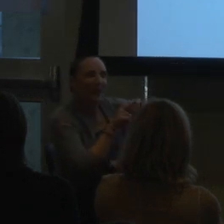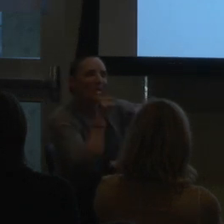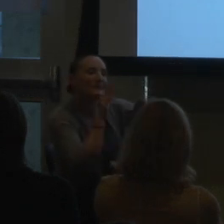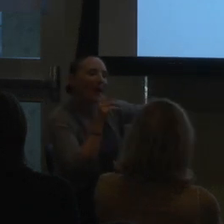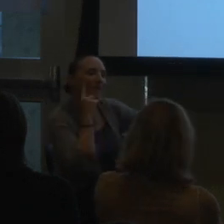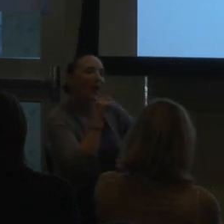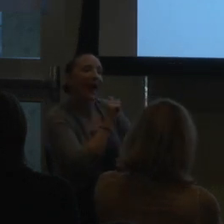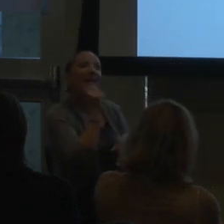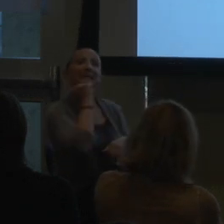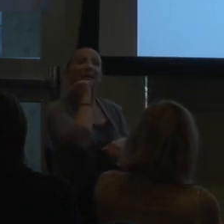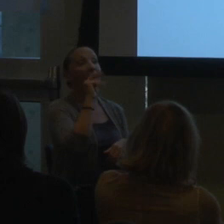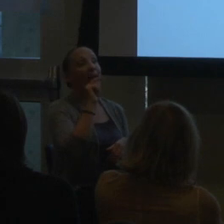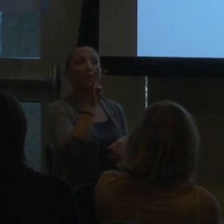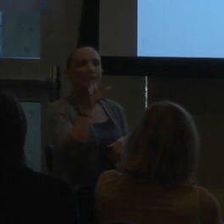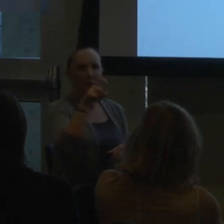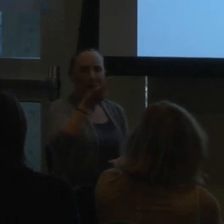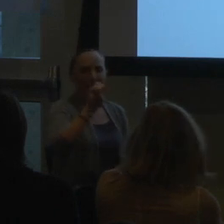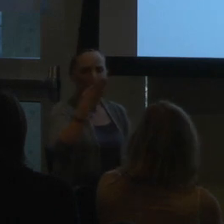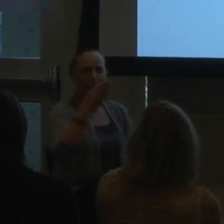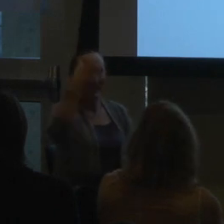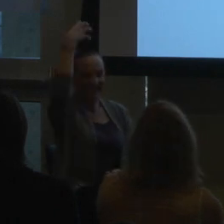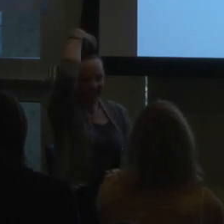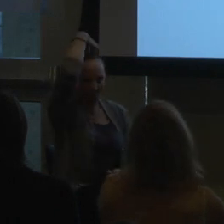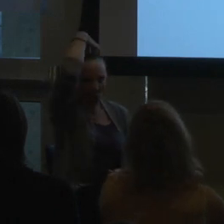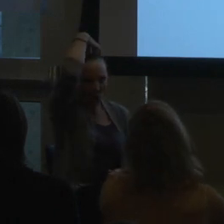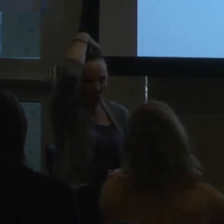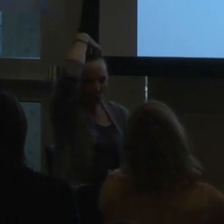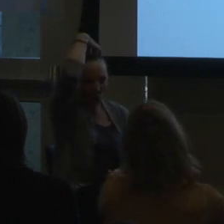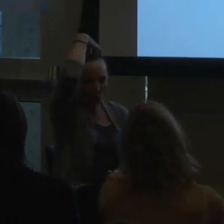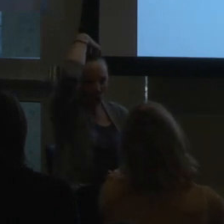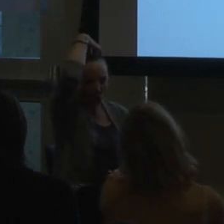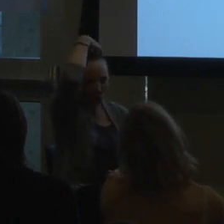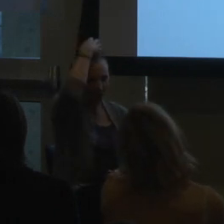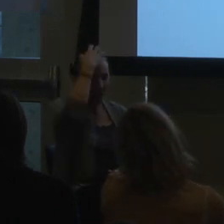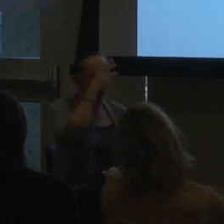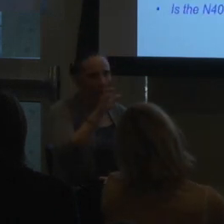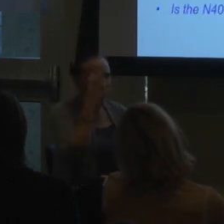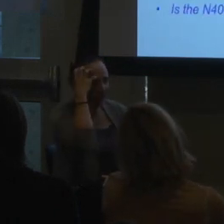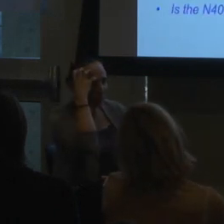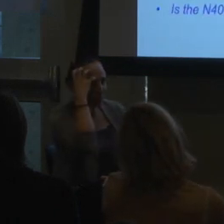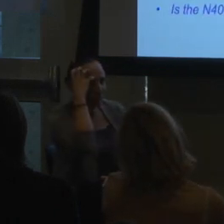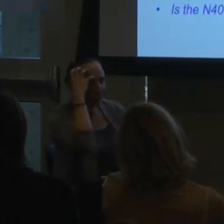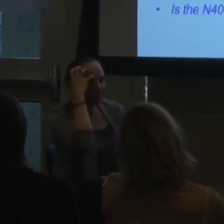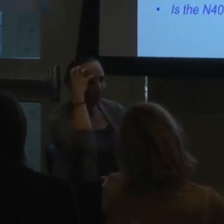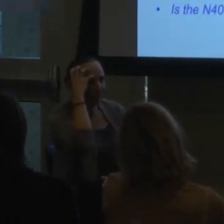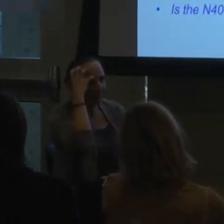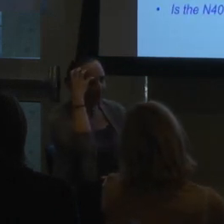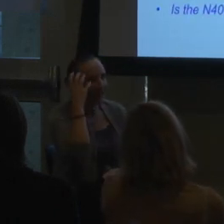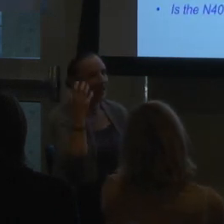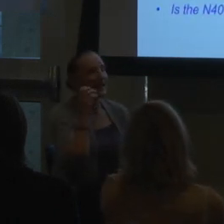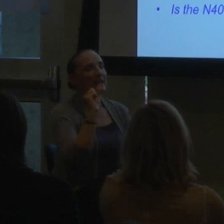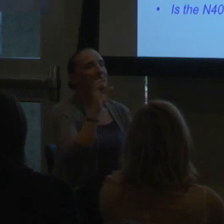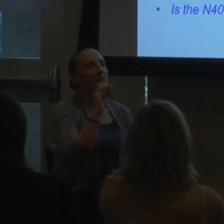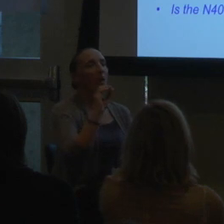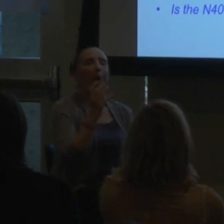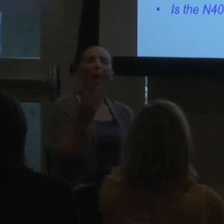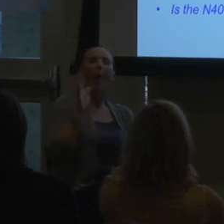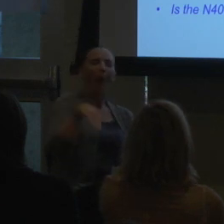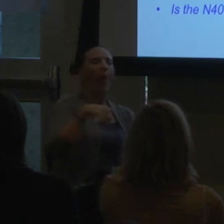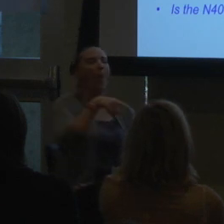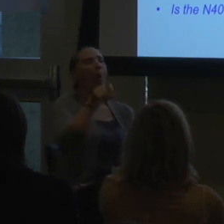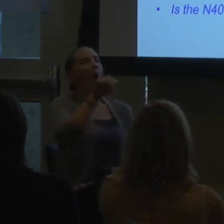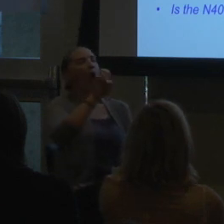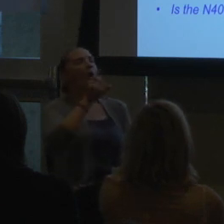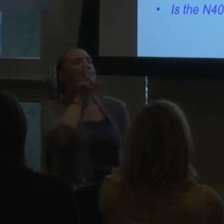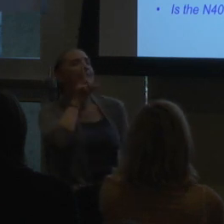for a typical N400, where you should see blue in the center of the brain. So one question is simply, well, these are deaf